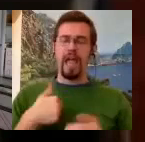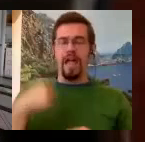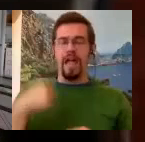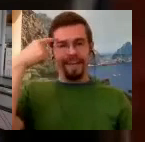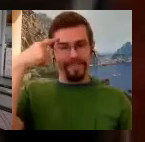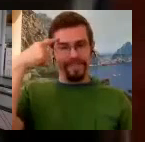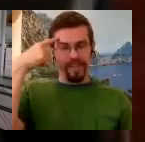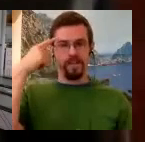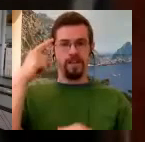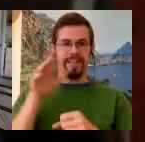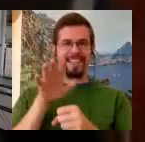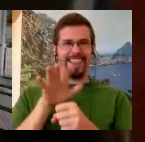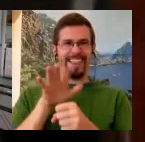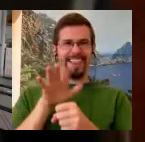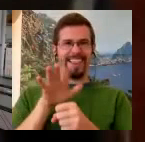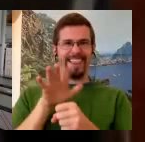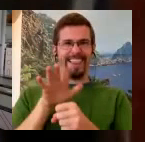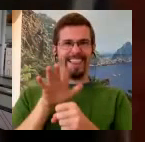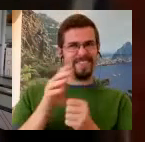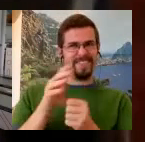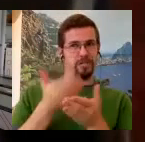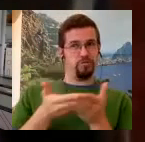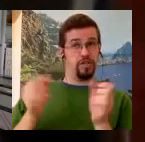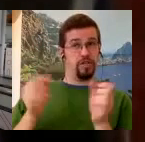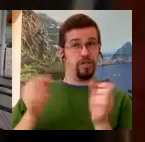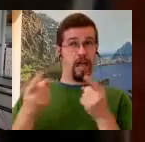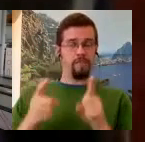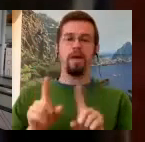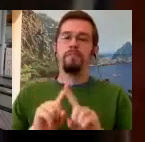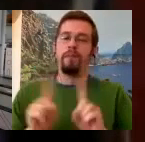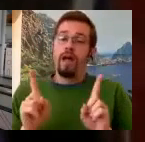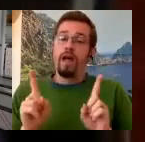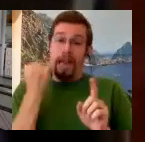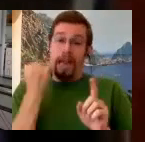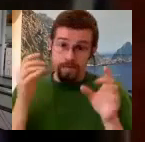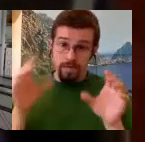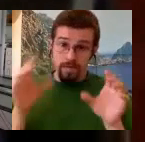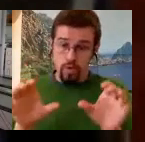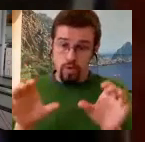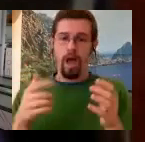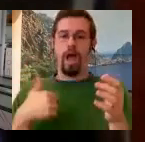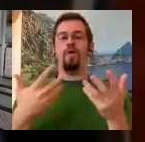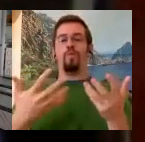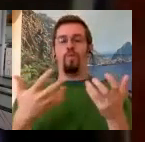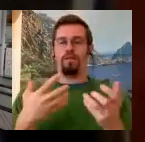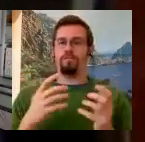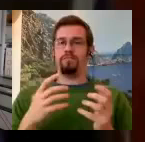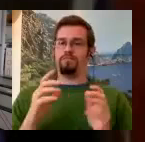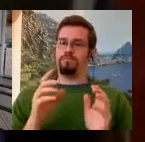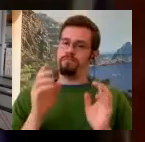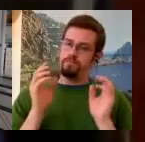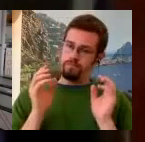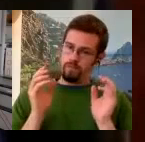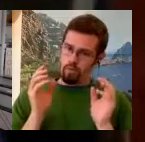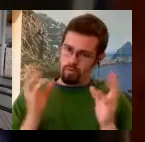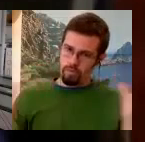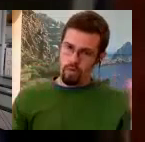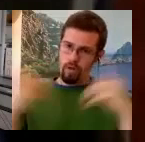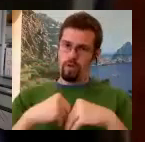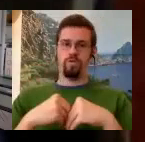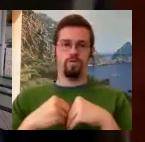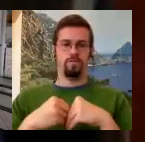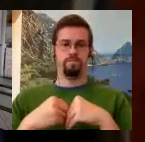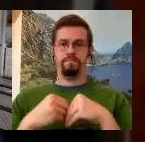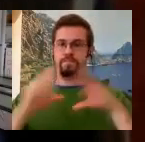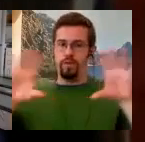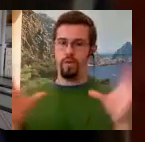it happen, but if we're going to do it, I'd like to do it at one time as a all-together set. So if there are any